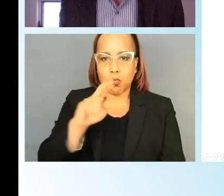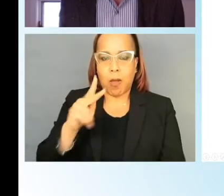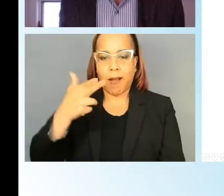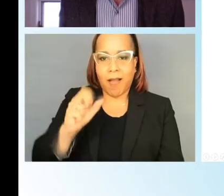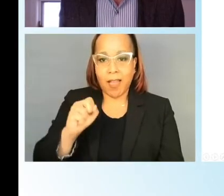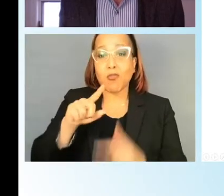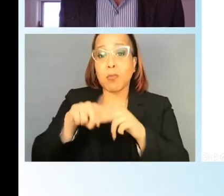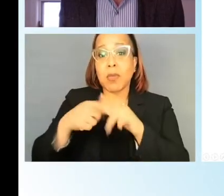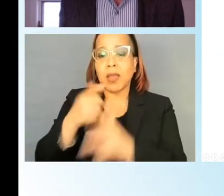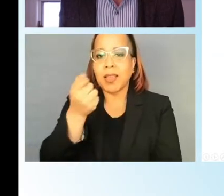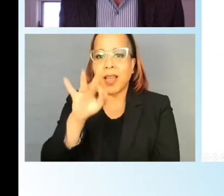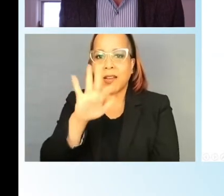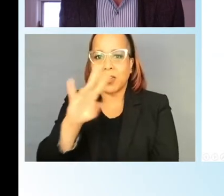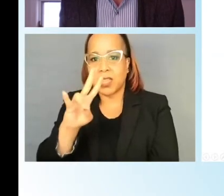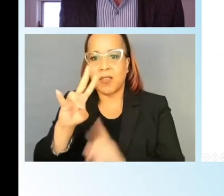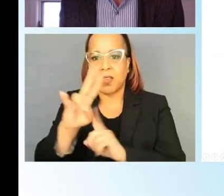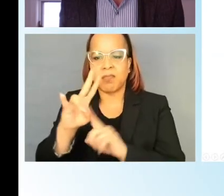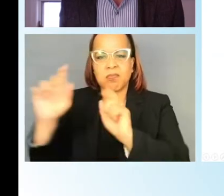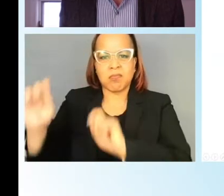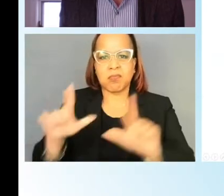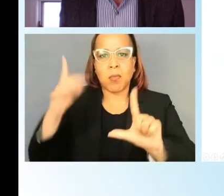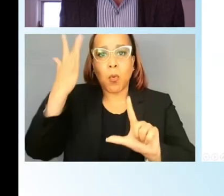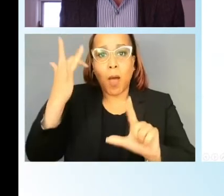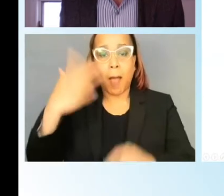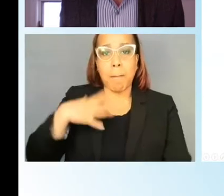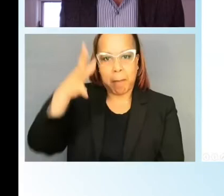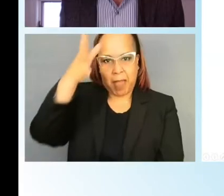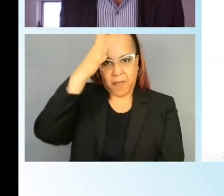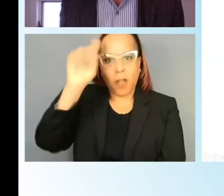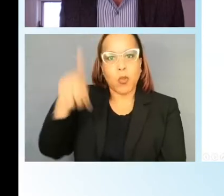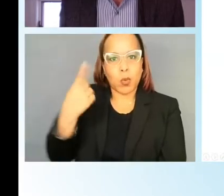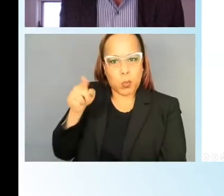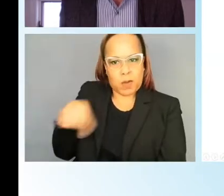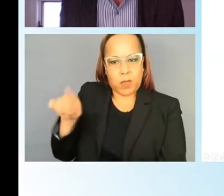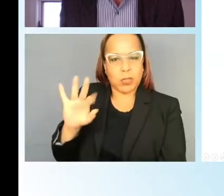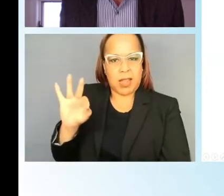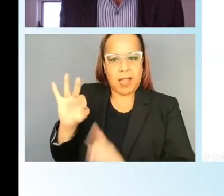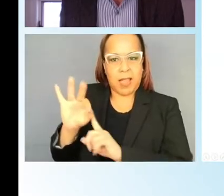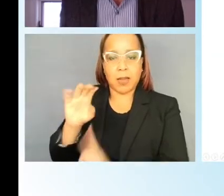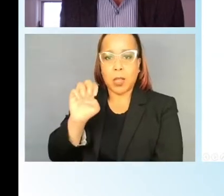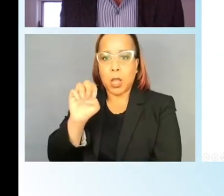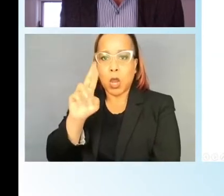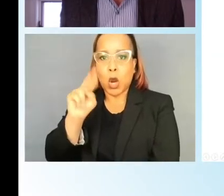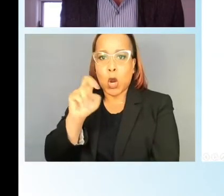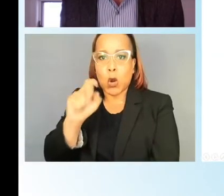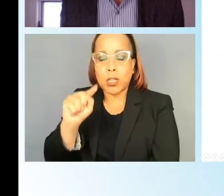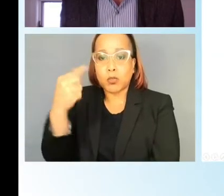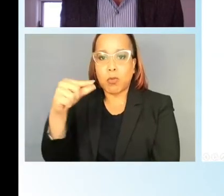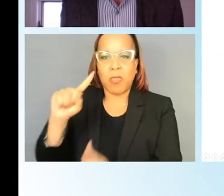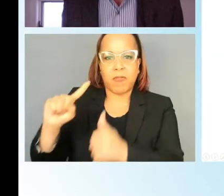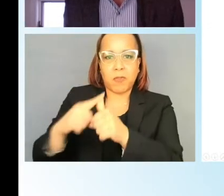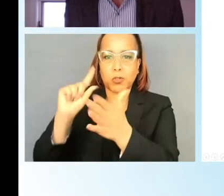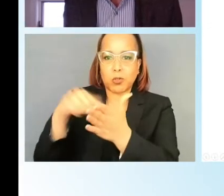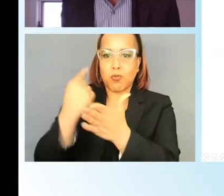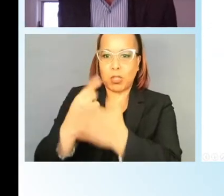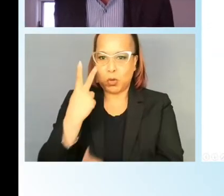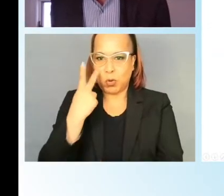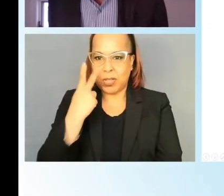1957. I bring it up because my father was one of those 9. He was Ernest Green, the first to graduate, and you can see his